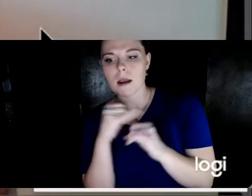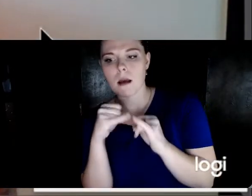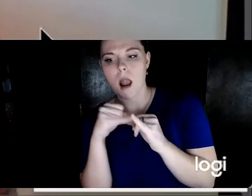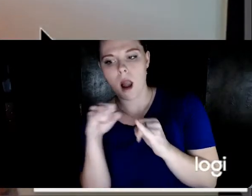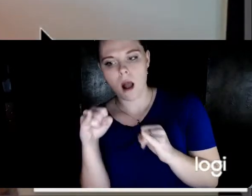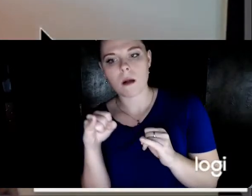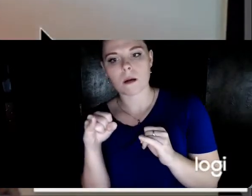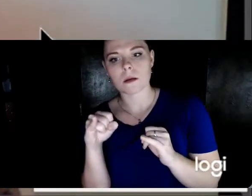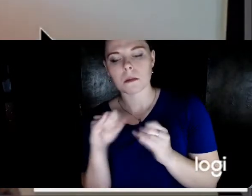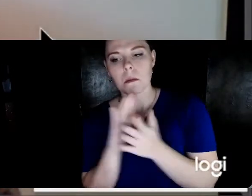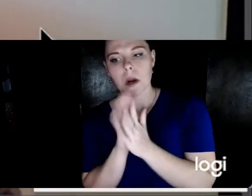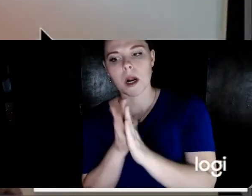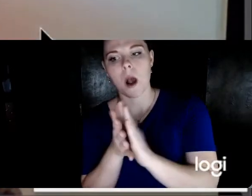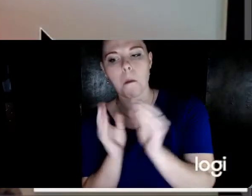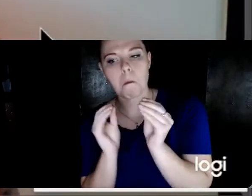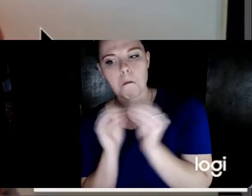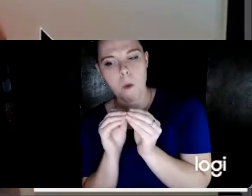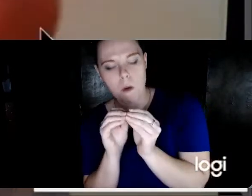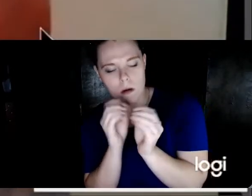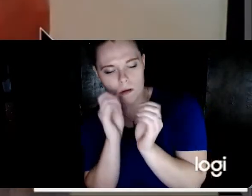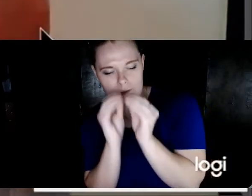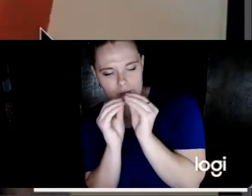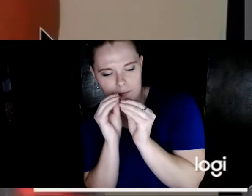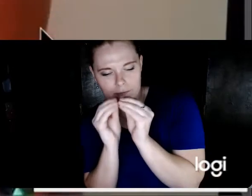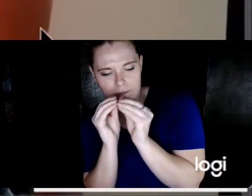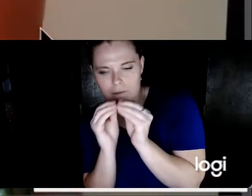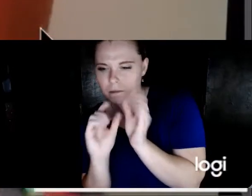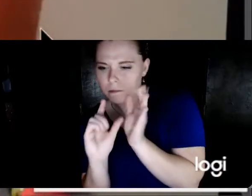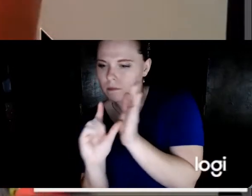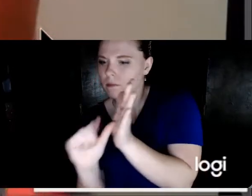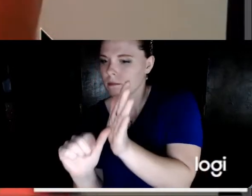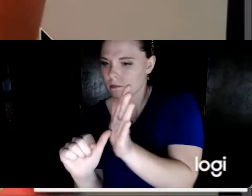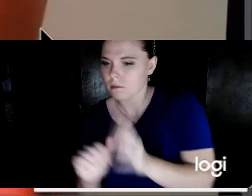more perfected or corrected as we go on.